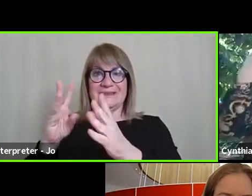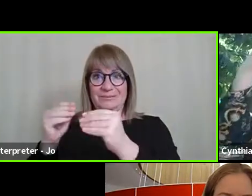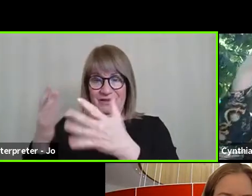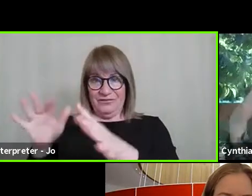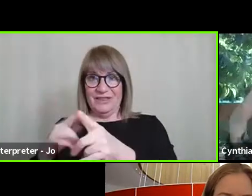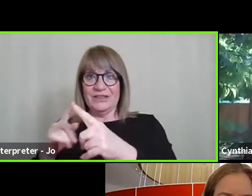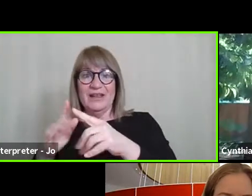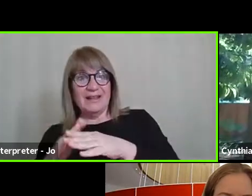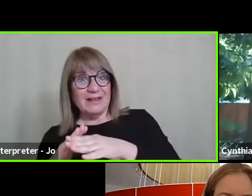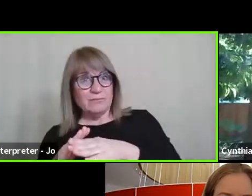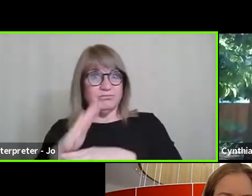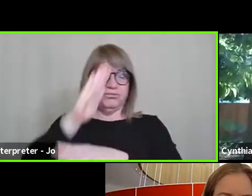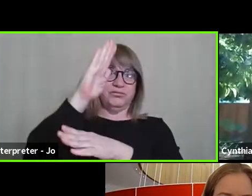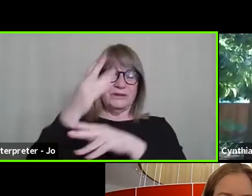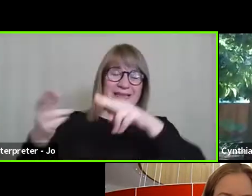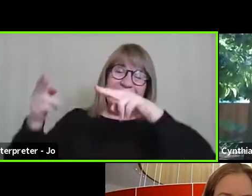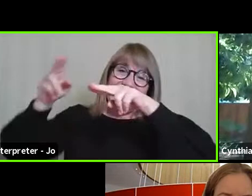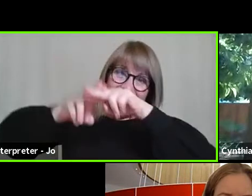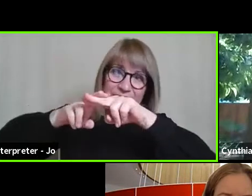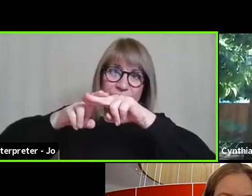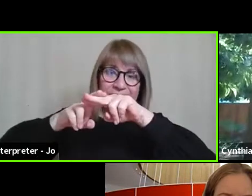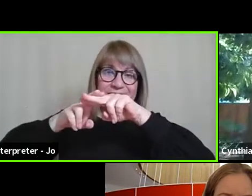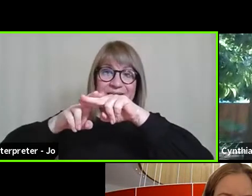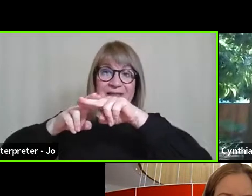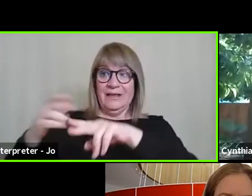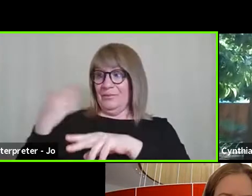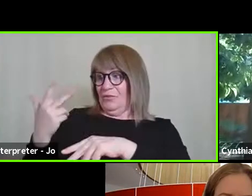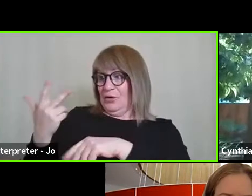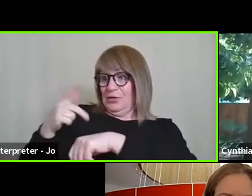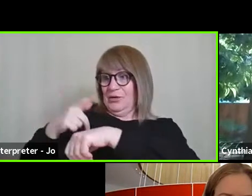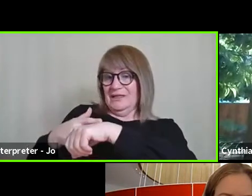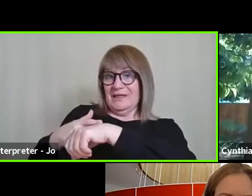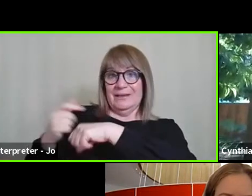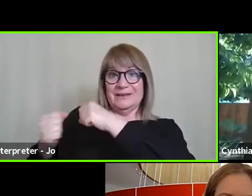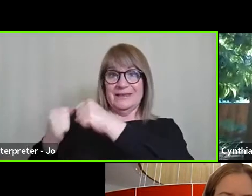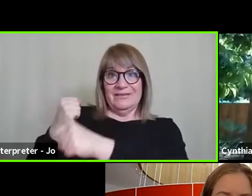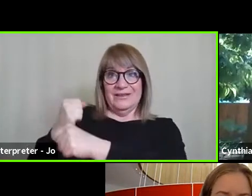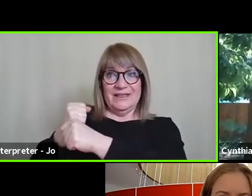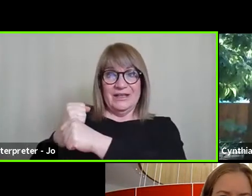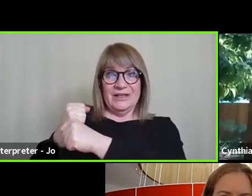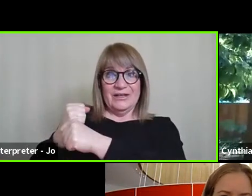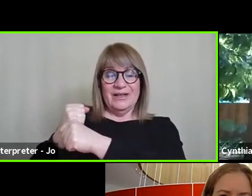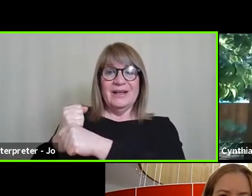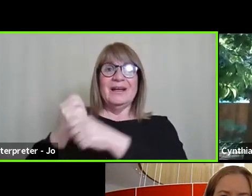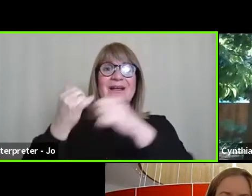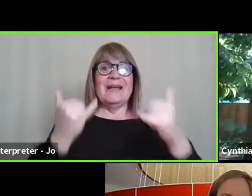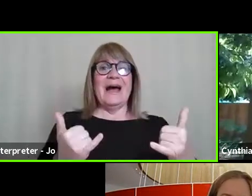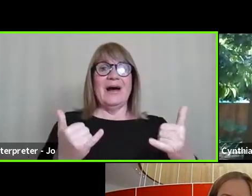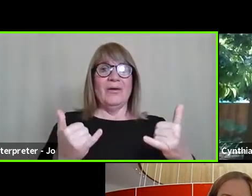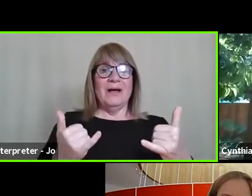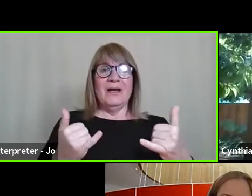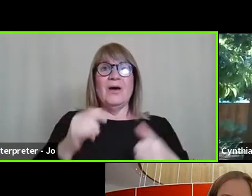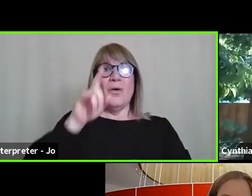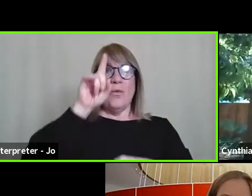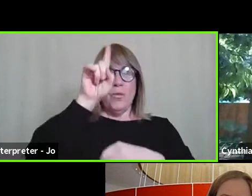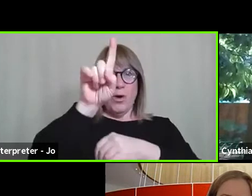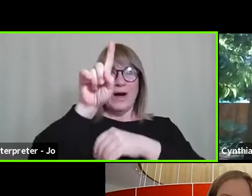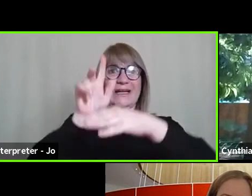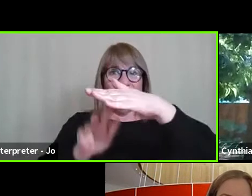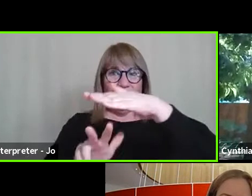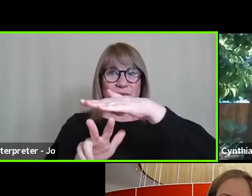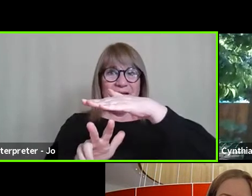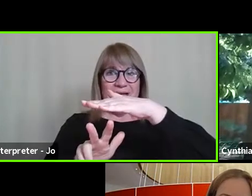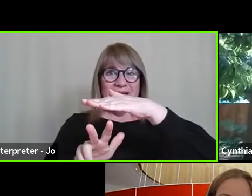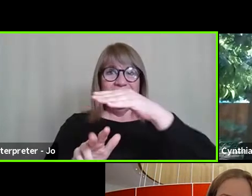up and suddenly instead of maybe three a year suddenly there was one to three of those sterilizations happening during labor and delivery in a